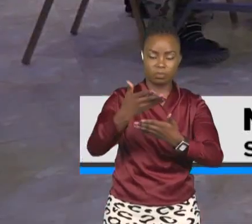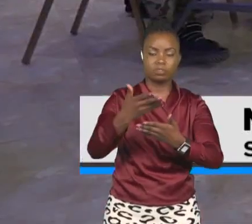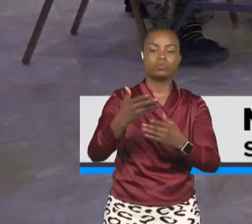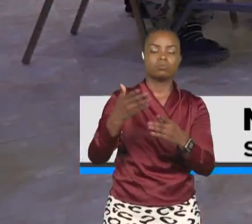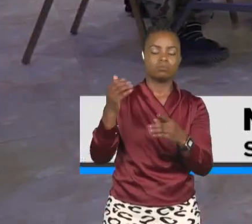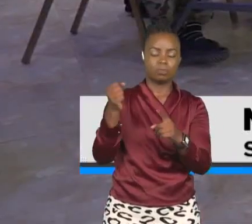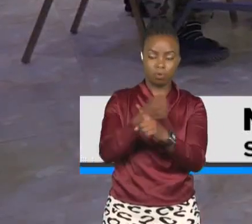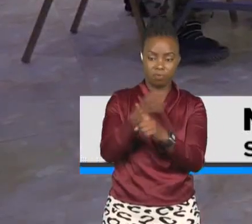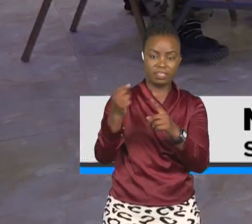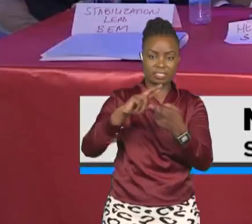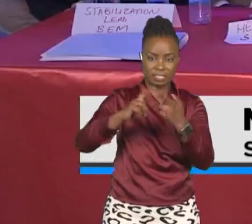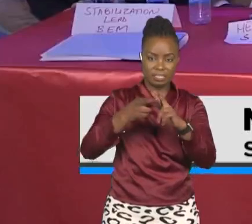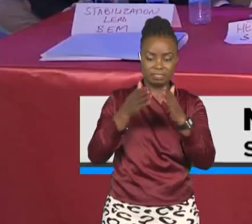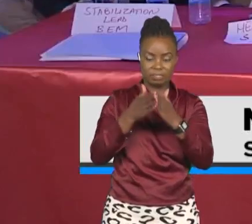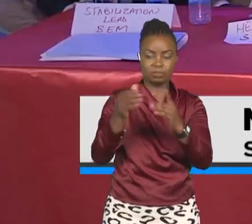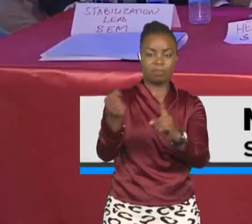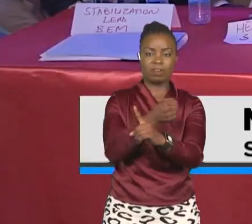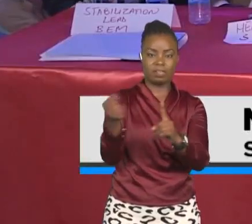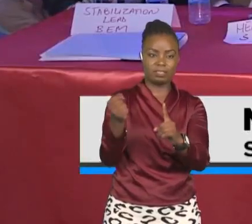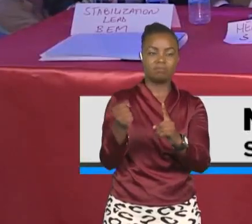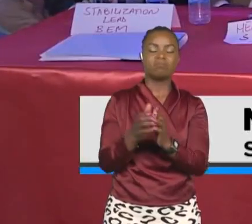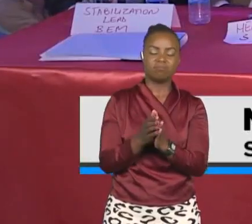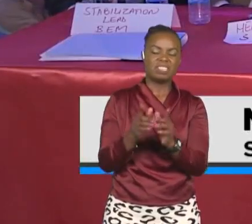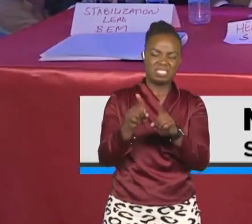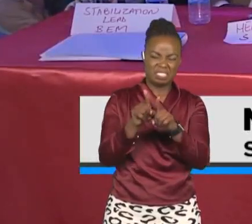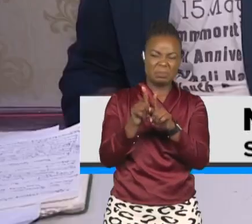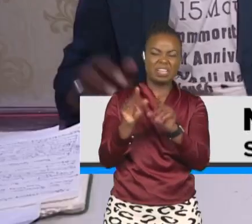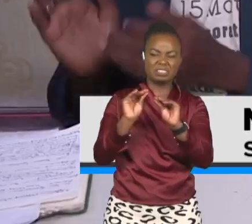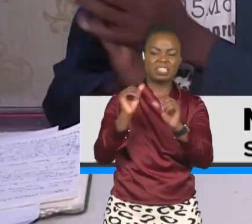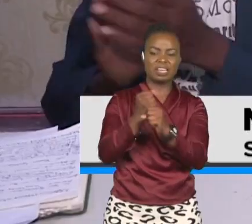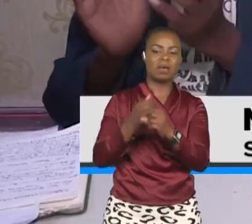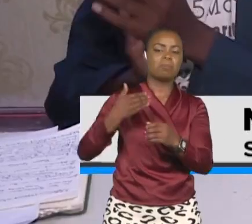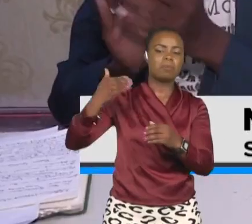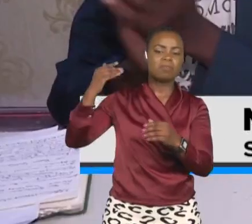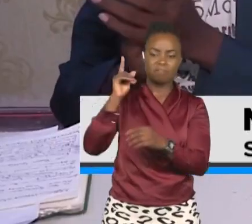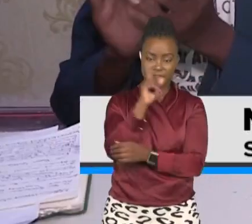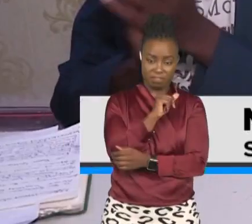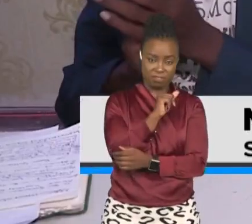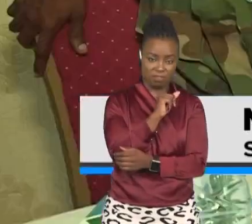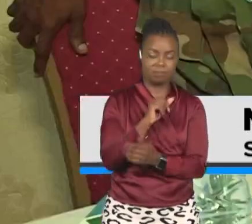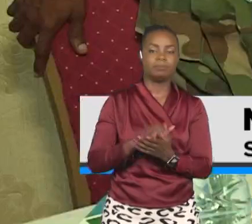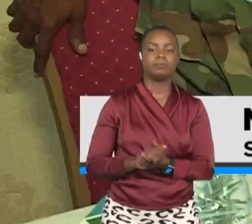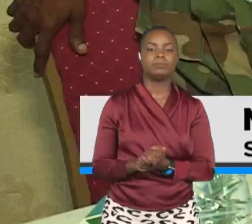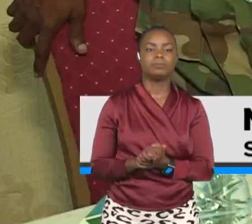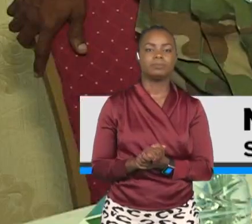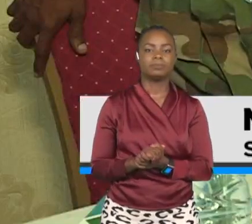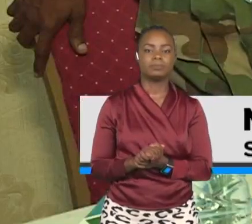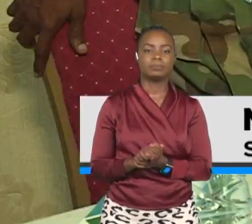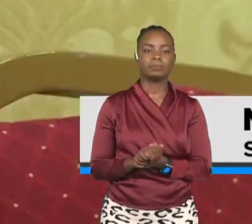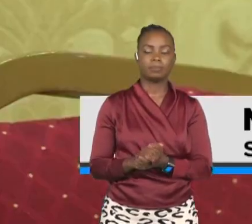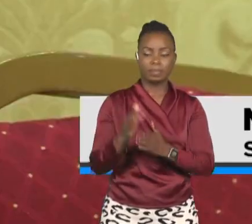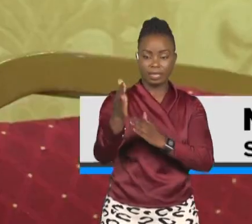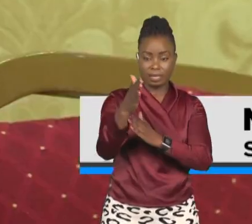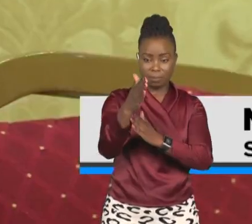violence. Similar training has been held in Jubaland, Hirshabil, Galmudug, and Southwest states.